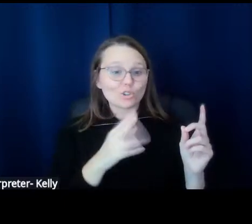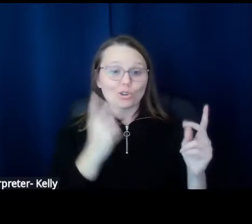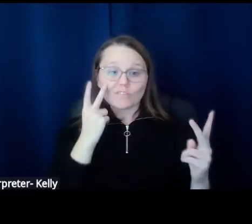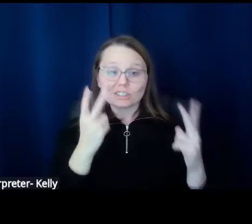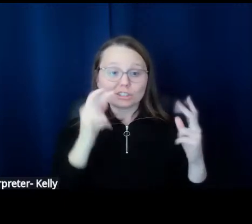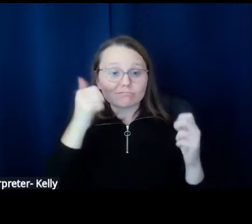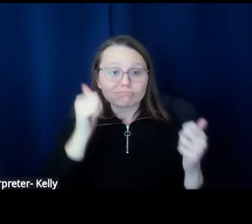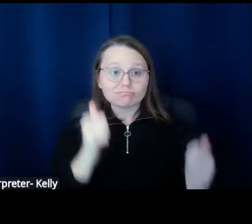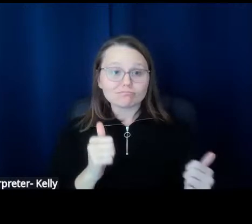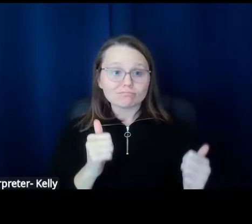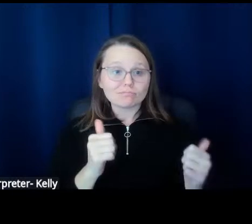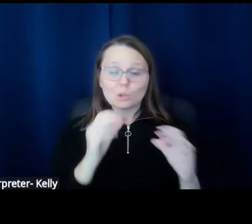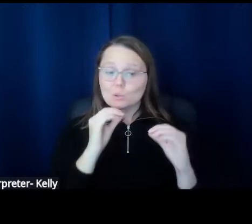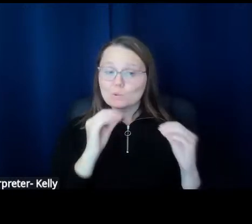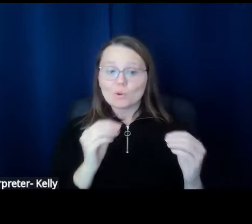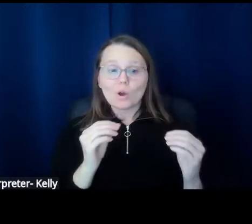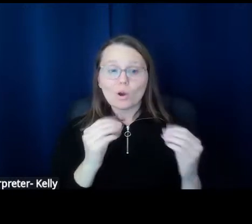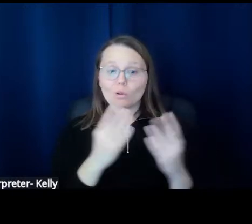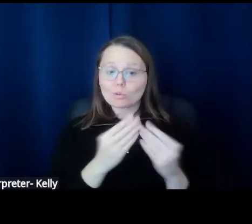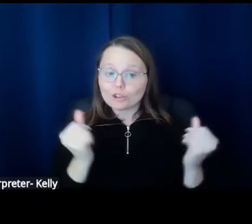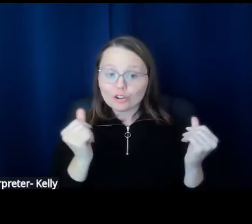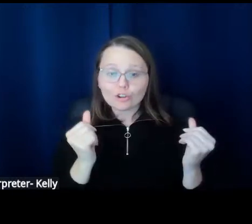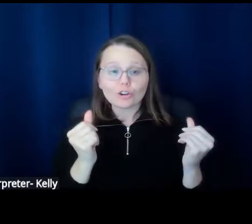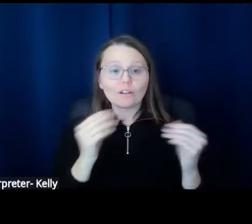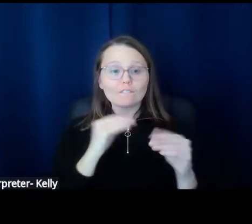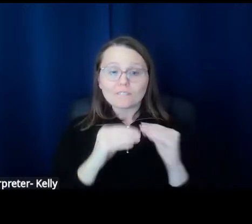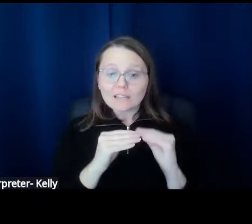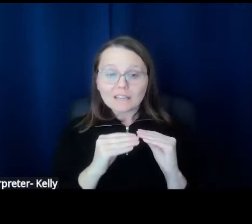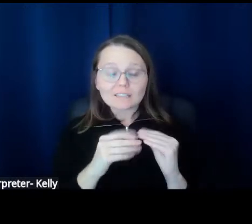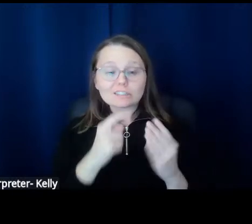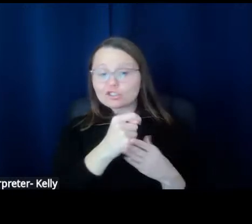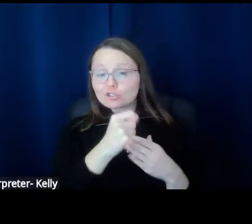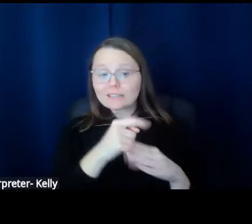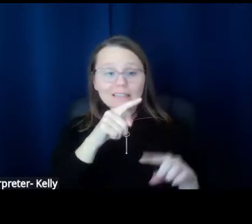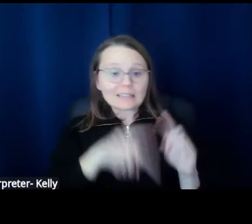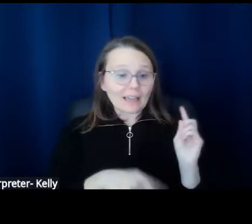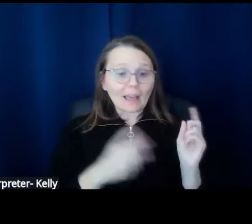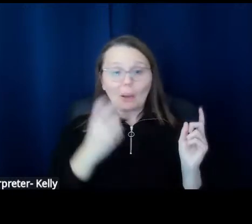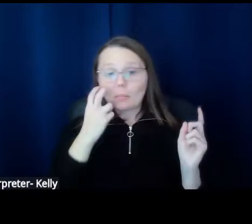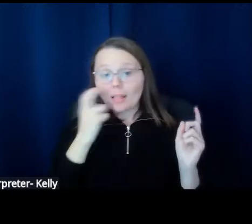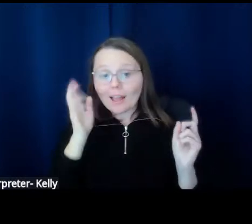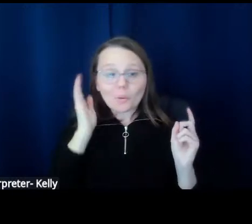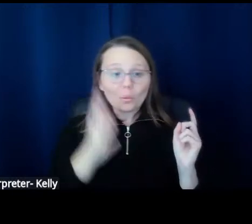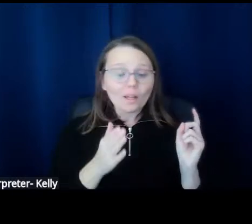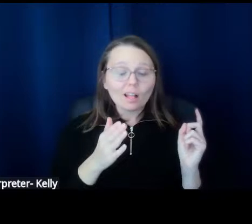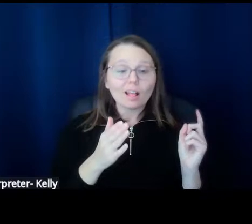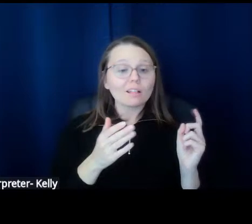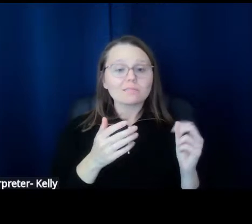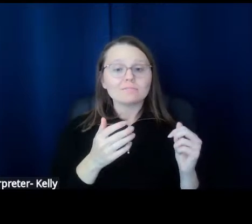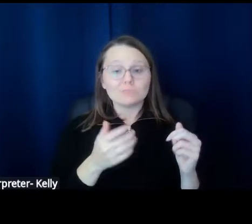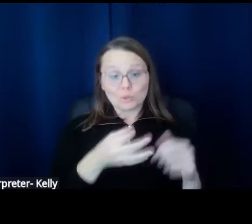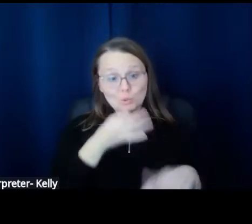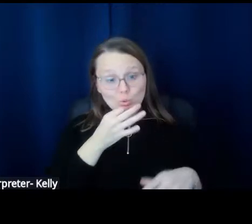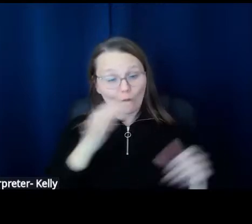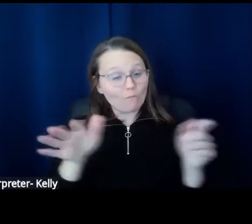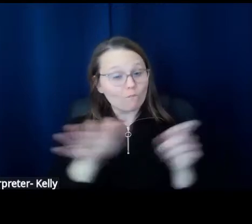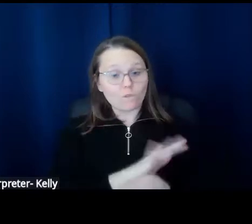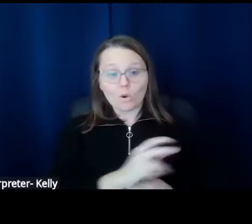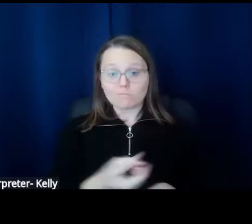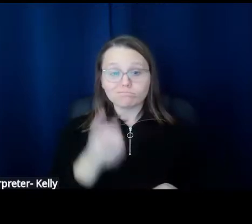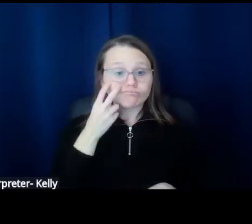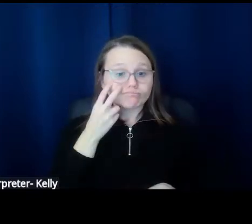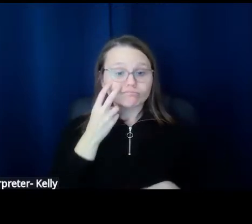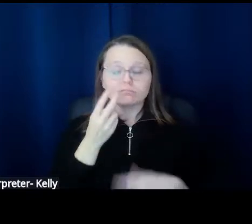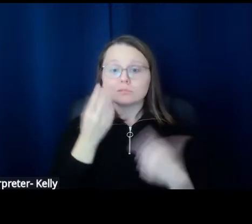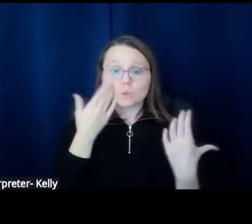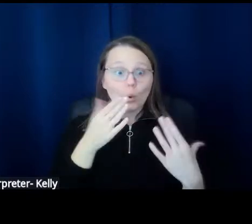vision. There's no cure. There's no treatment. Have a great day. You know, you're going blind and you'll eventually be fully blind. We don't know how soon. We don't